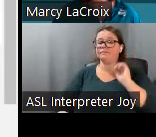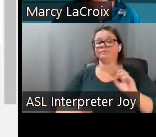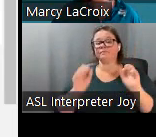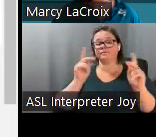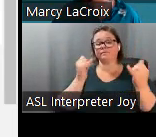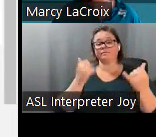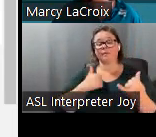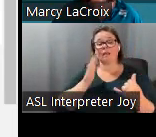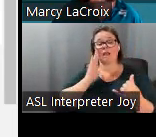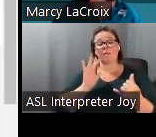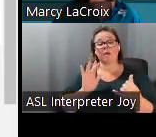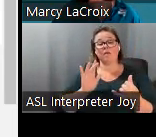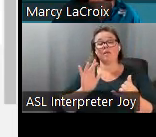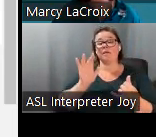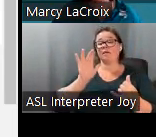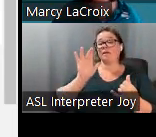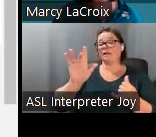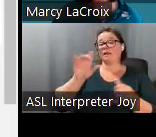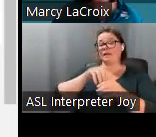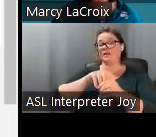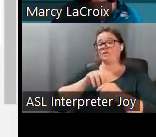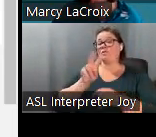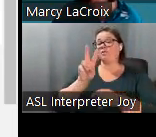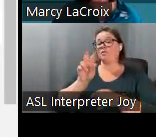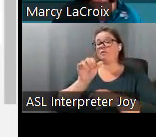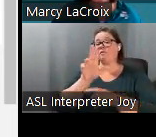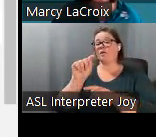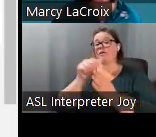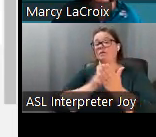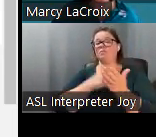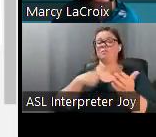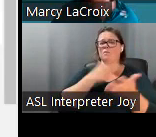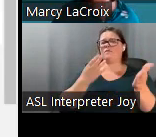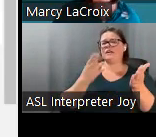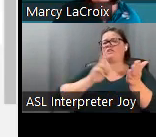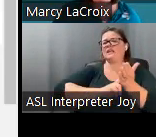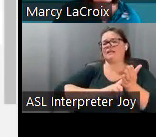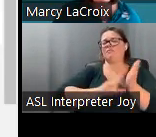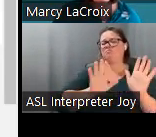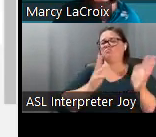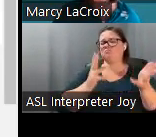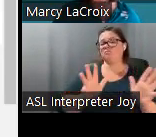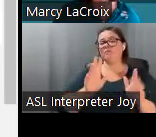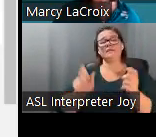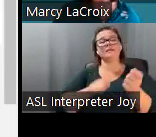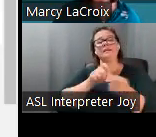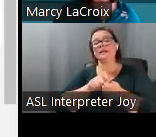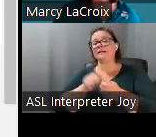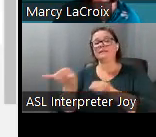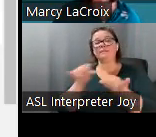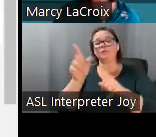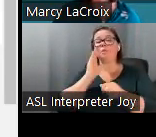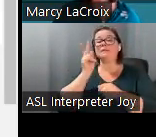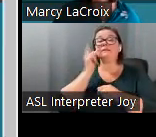into the vault account. We are already signed into our vault. This is exactly what you would see when you create a